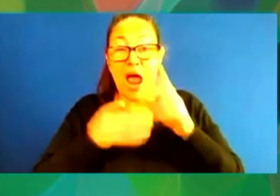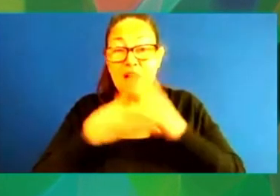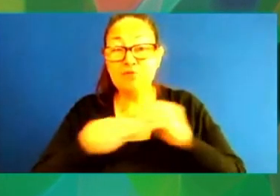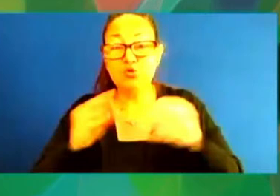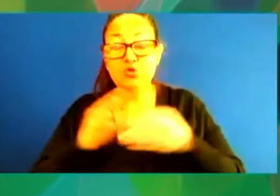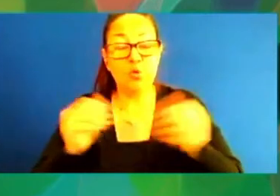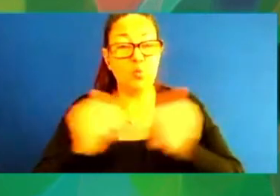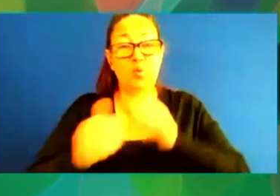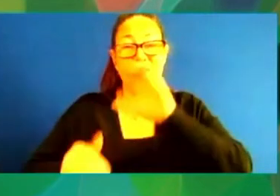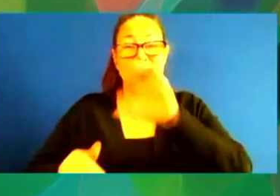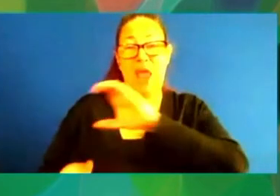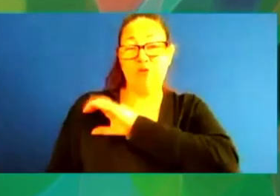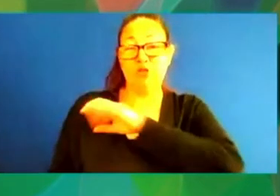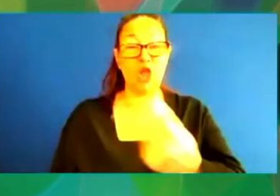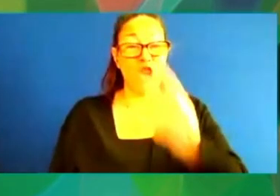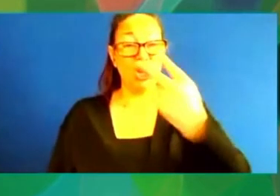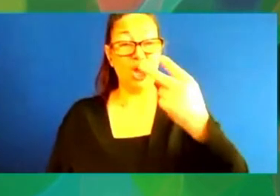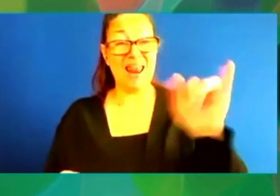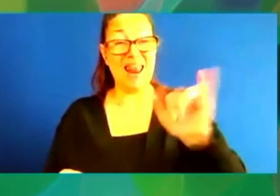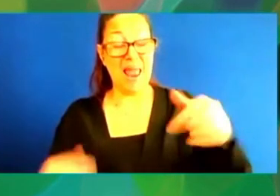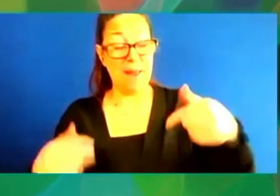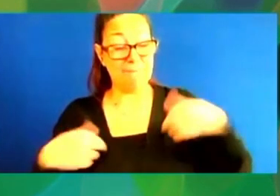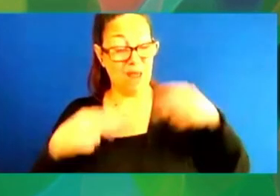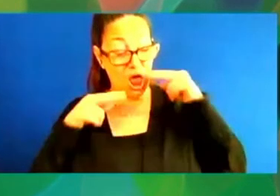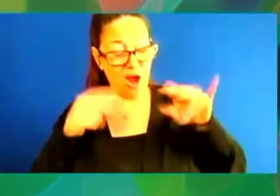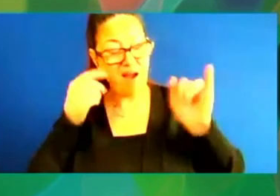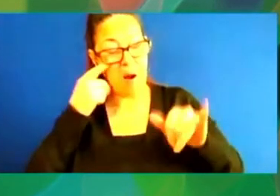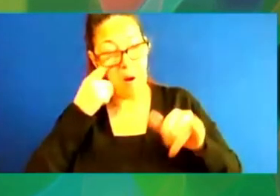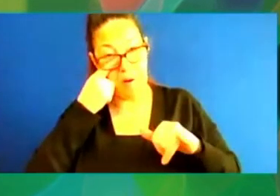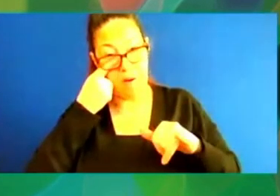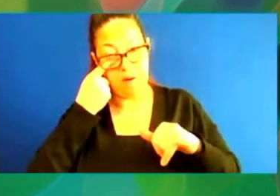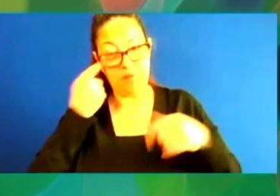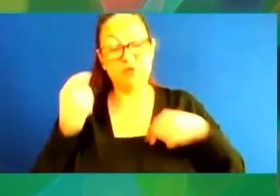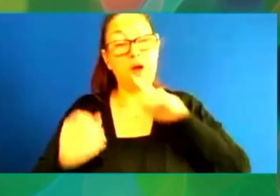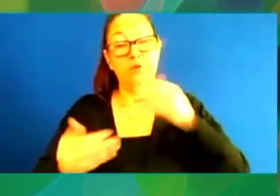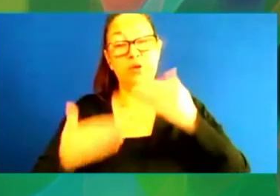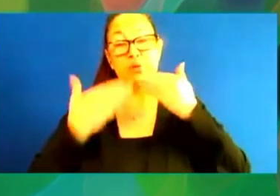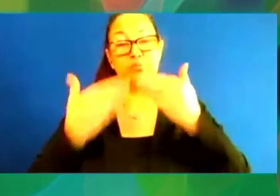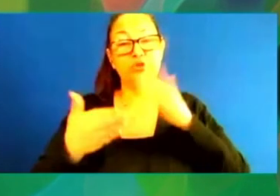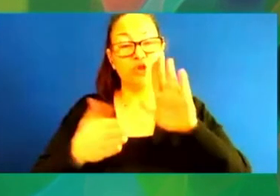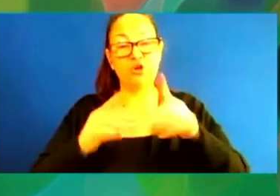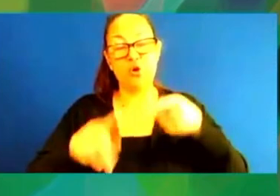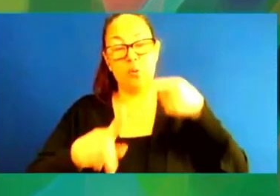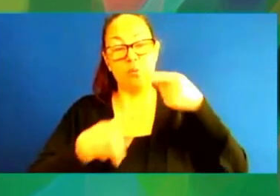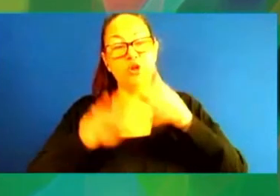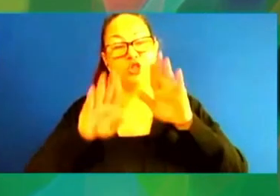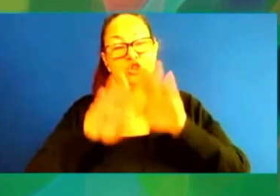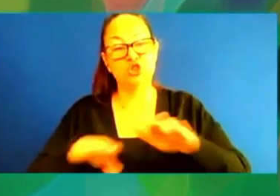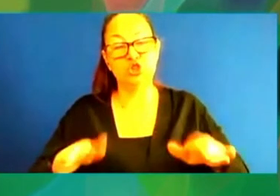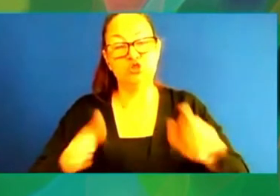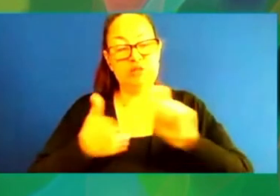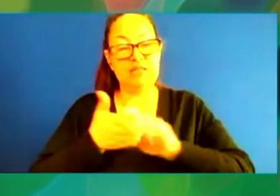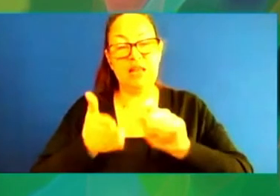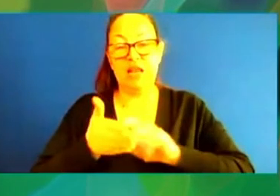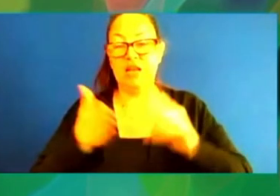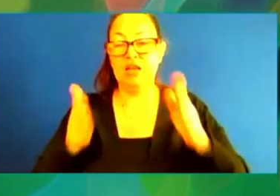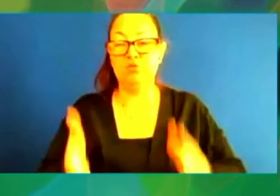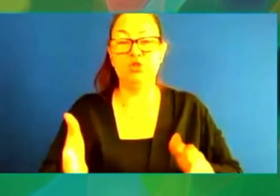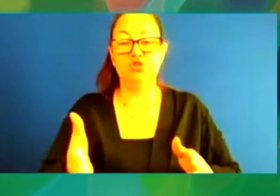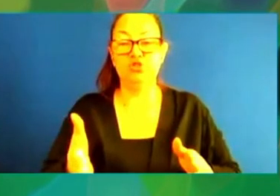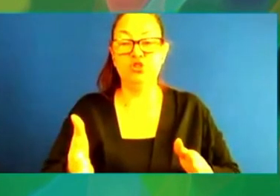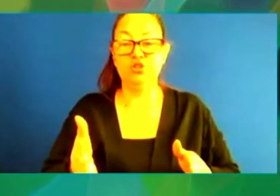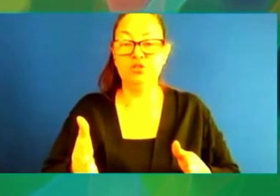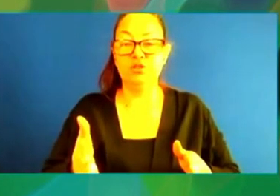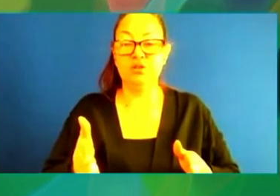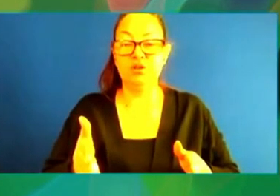who looked like me. So I can actually see myself in those texts. So I really appreciate your point, Deirdre, about also children's literature being a space